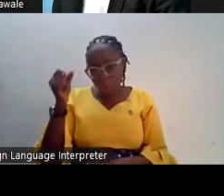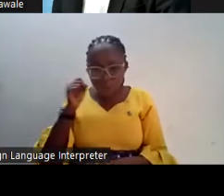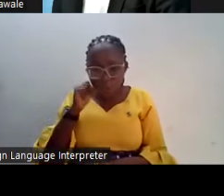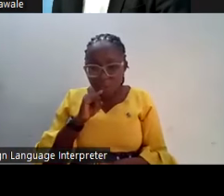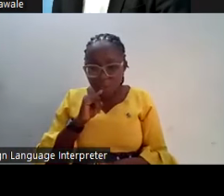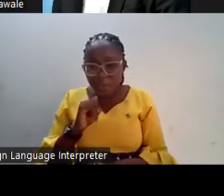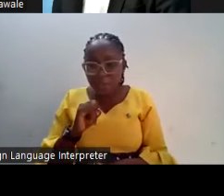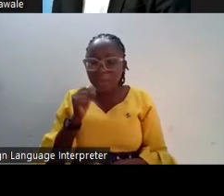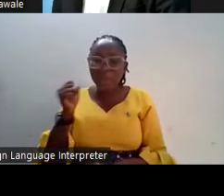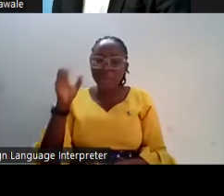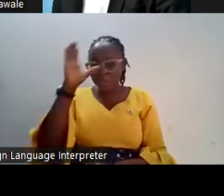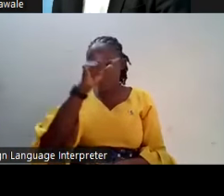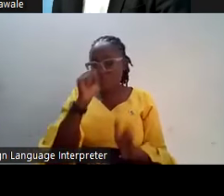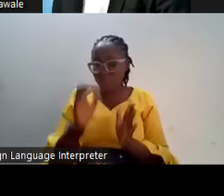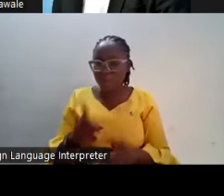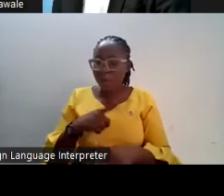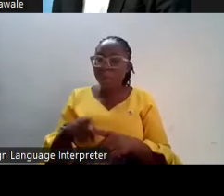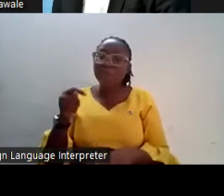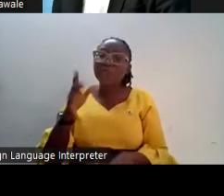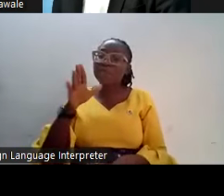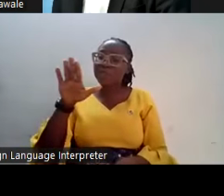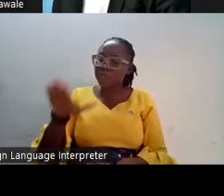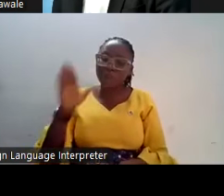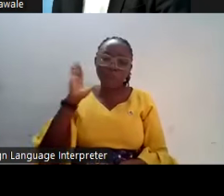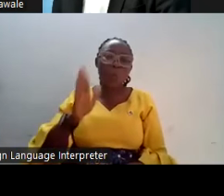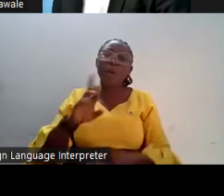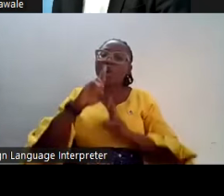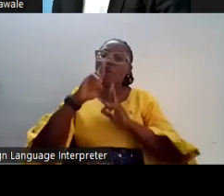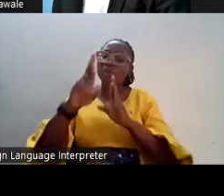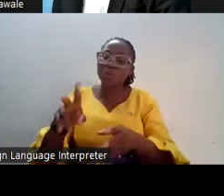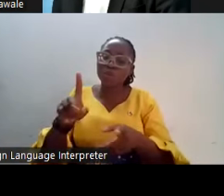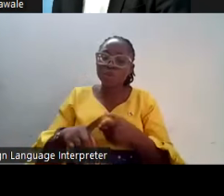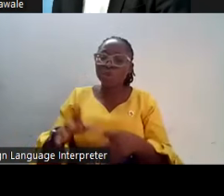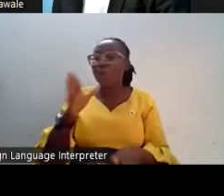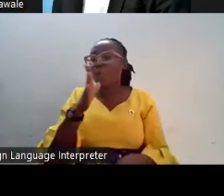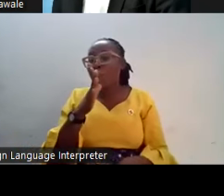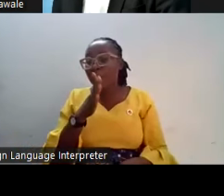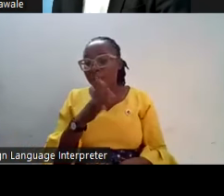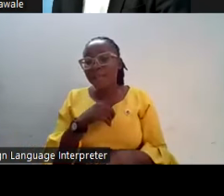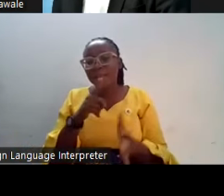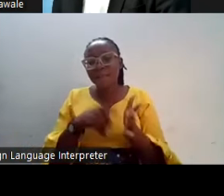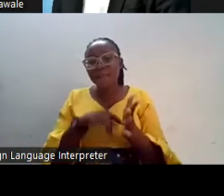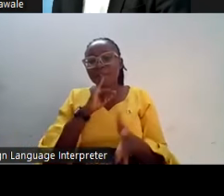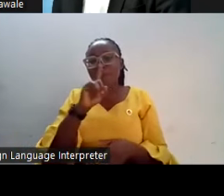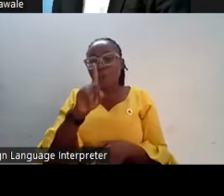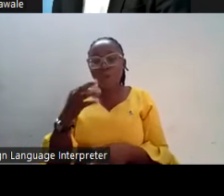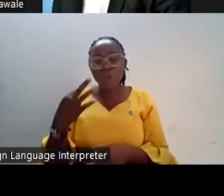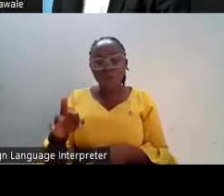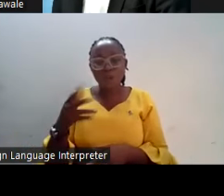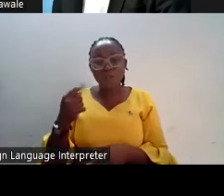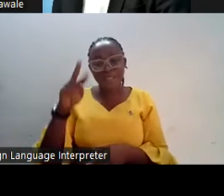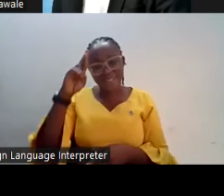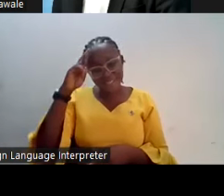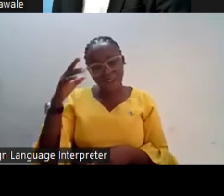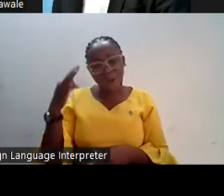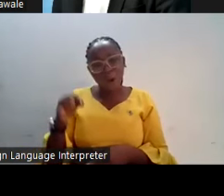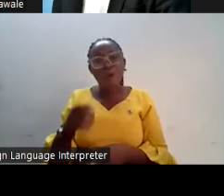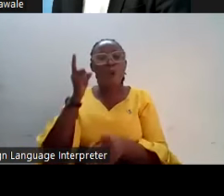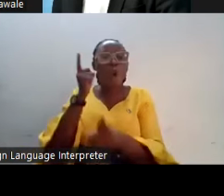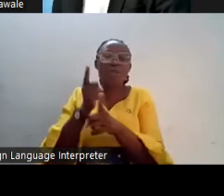stranger. But this child will definitely respond to the mom. So this is one of the examples of authentic